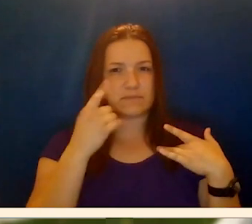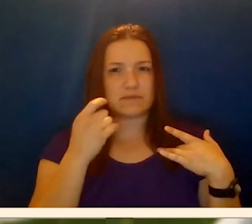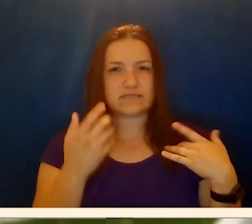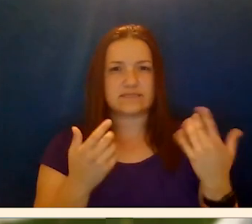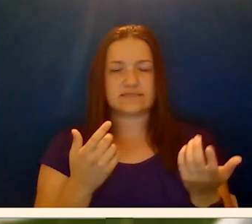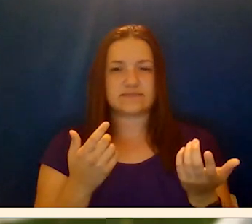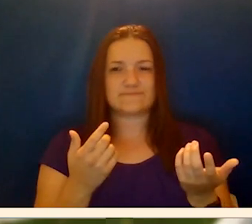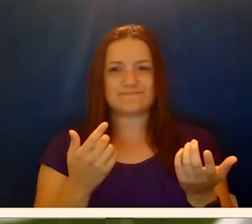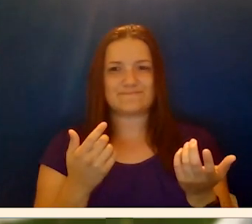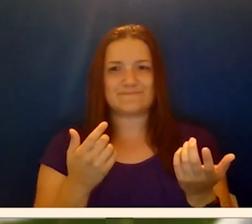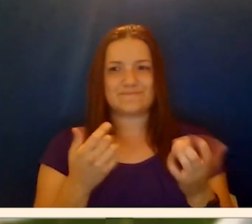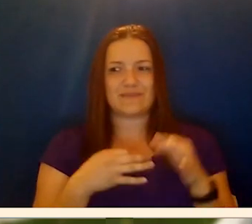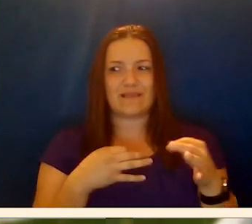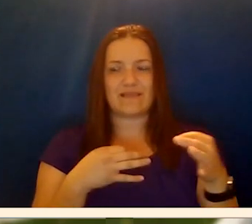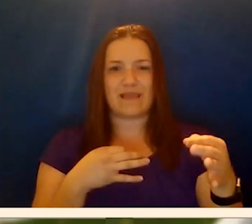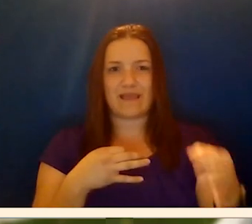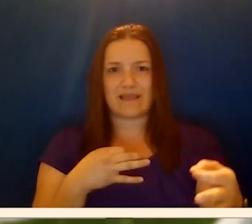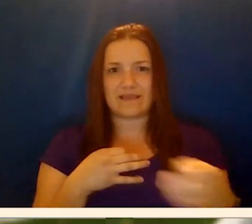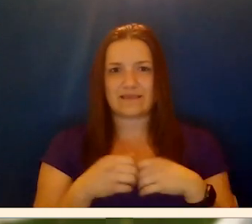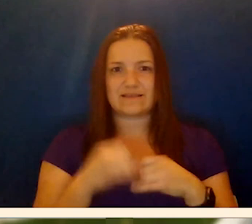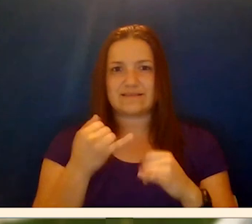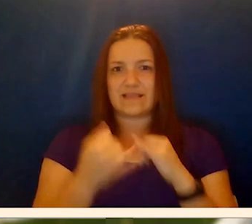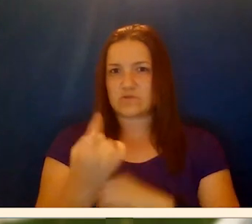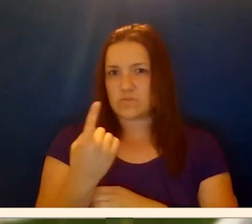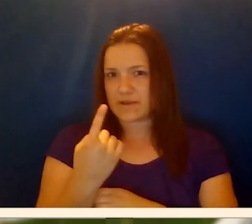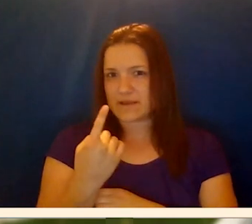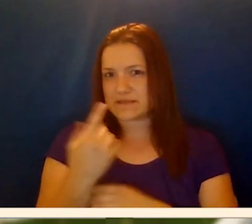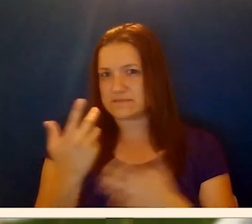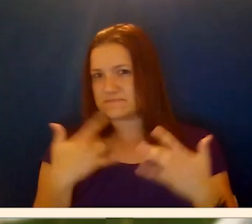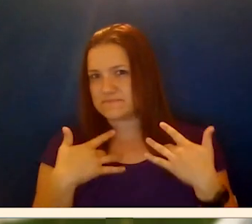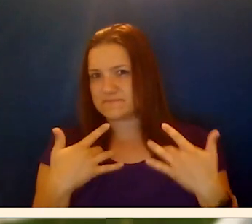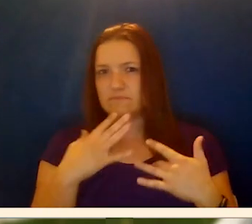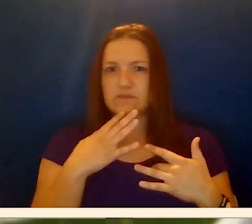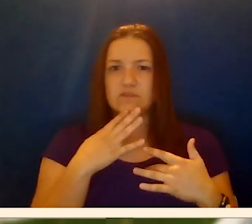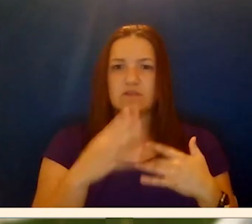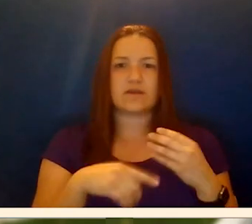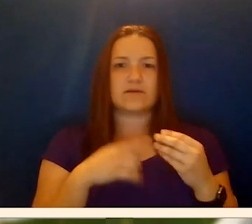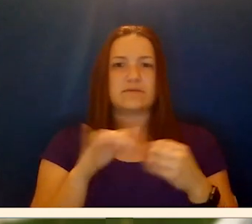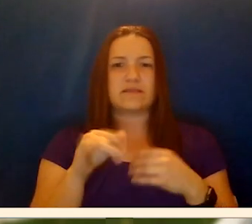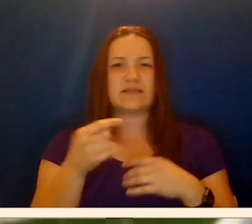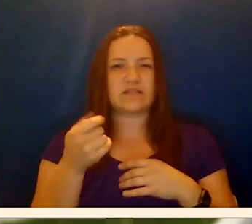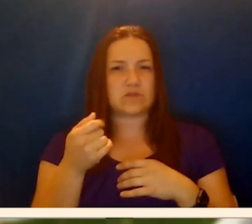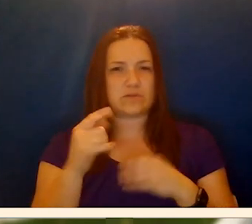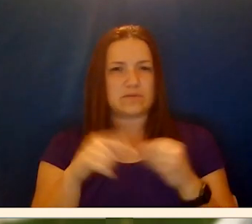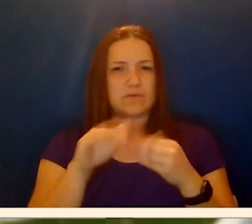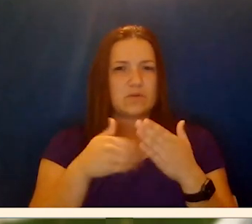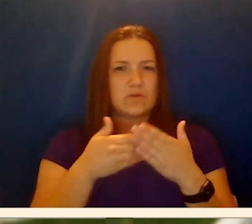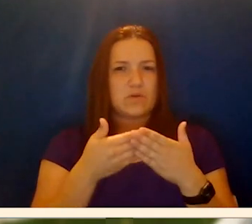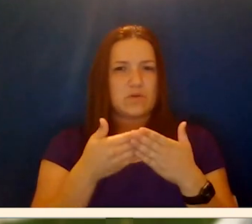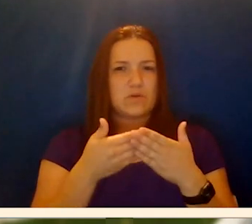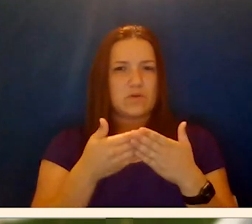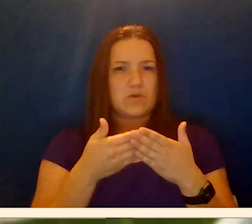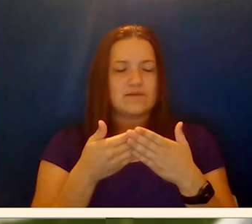of the lagging indicator. It's the last one, and so we'll talk in a moment here about all the